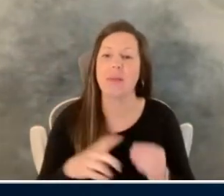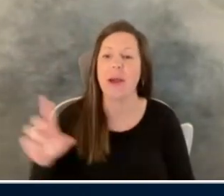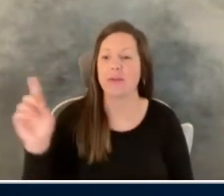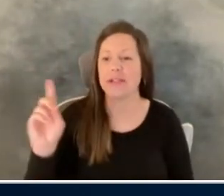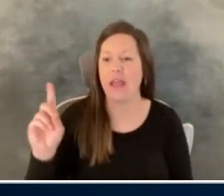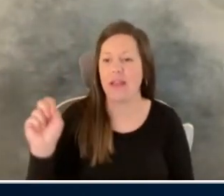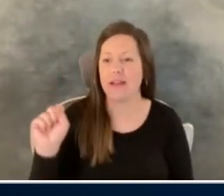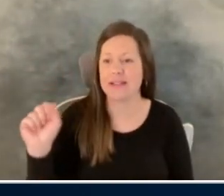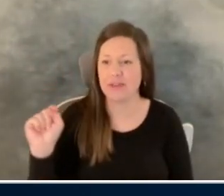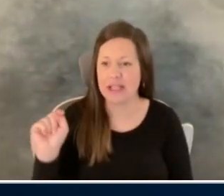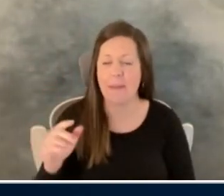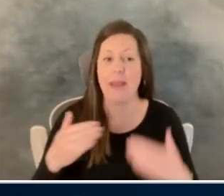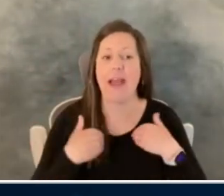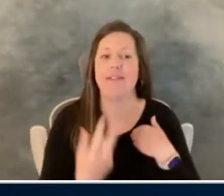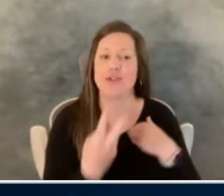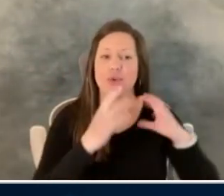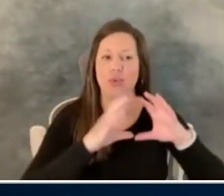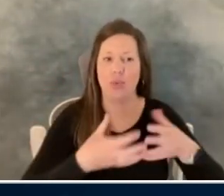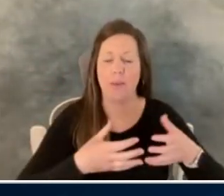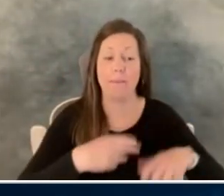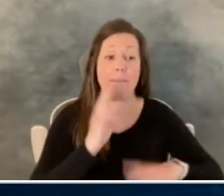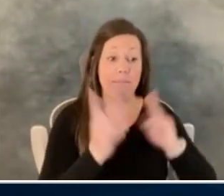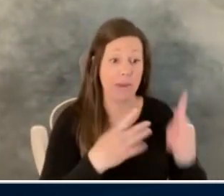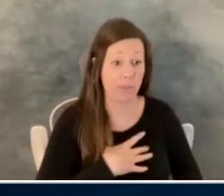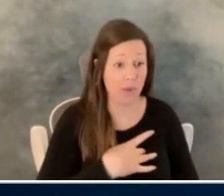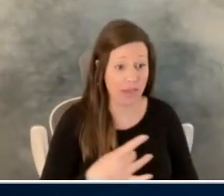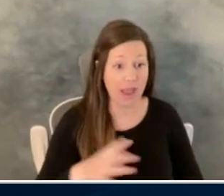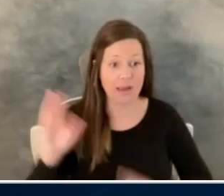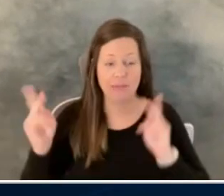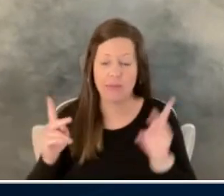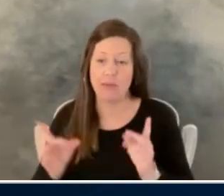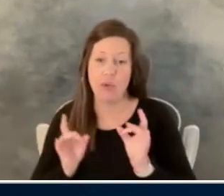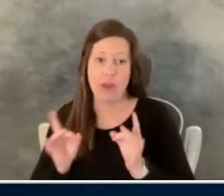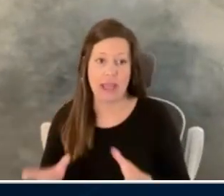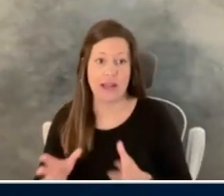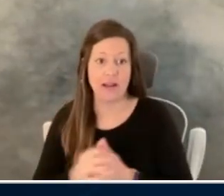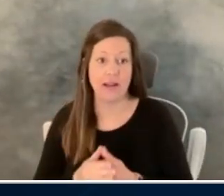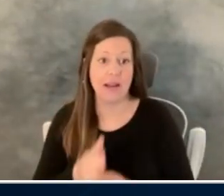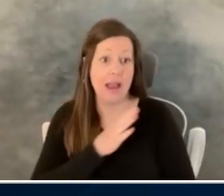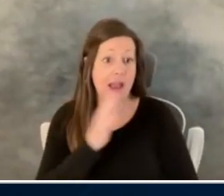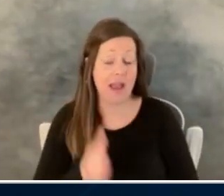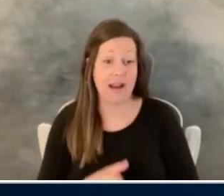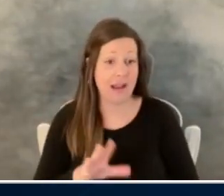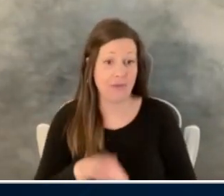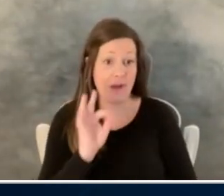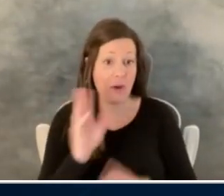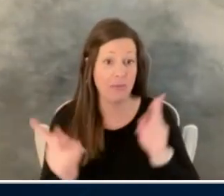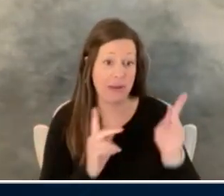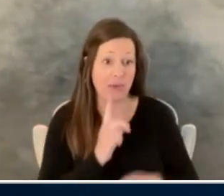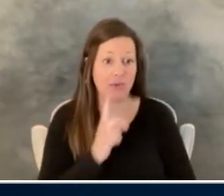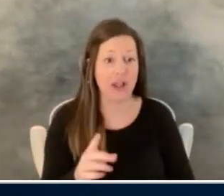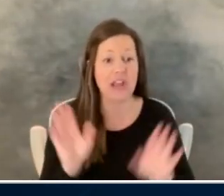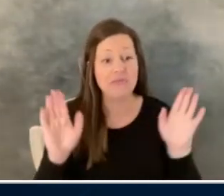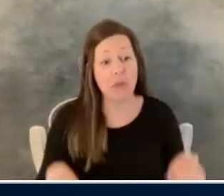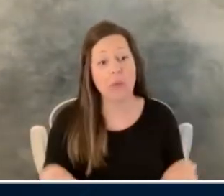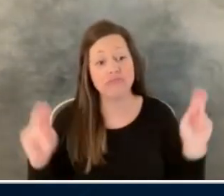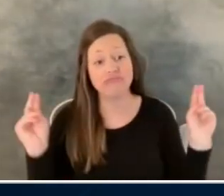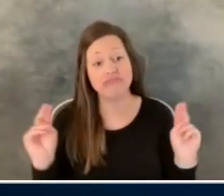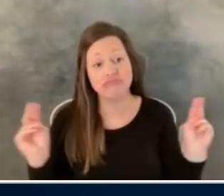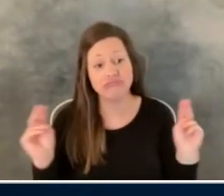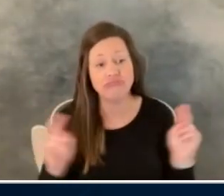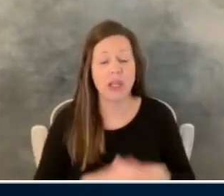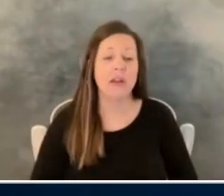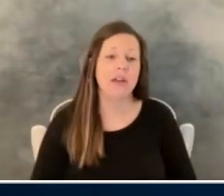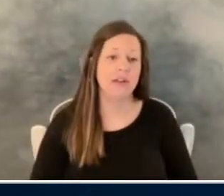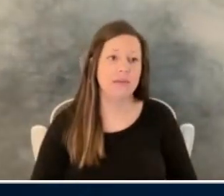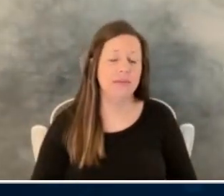two camps: people who like it, people who hate it. I've never found anyone who is ambivalent about daylight saving time. So